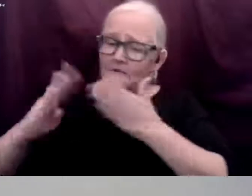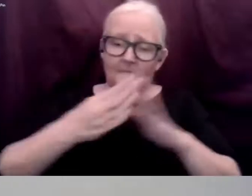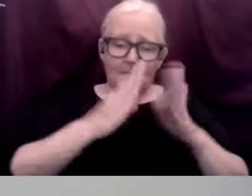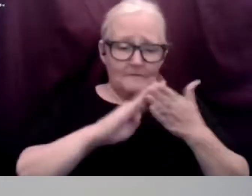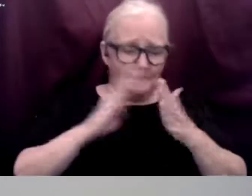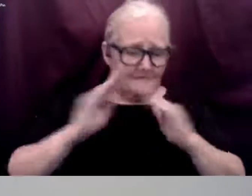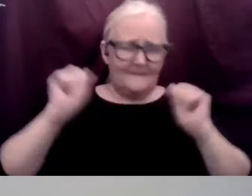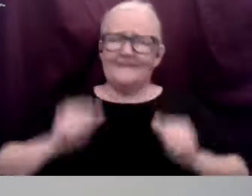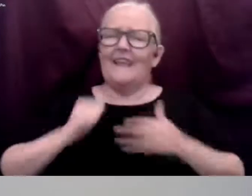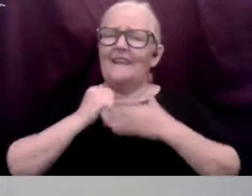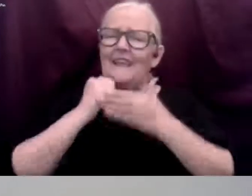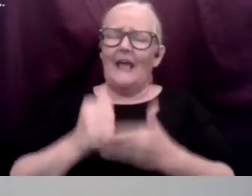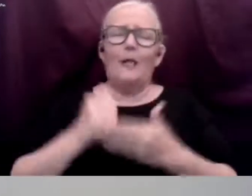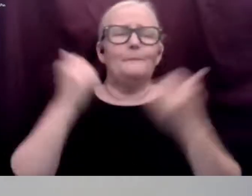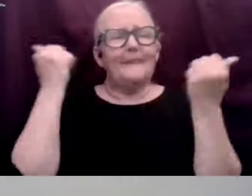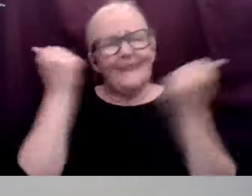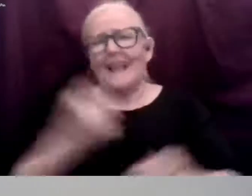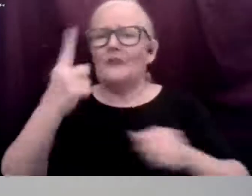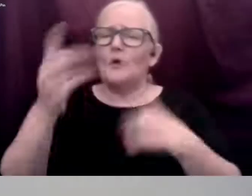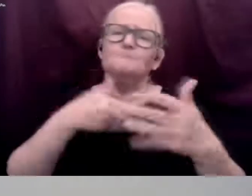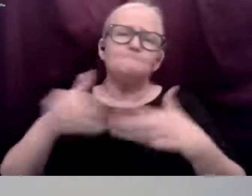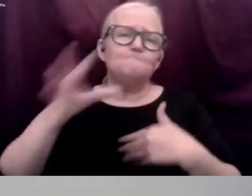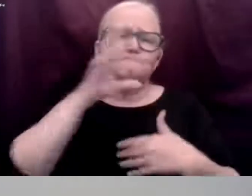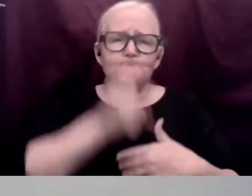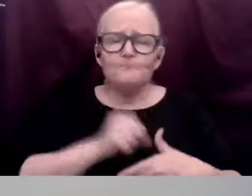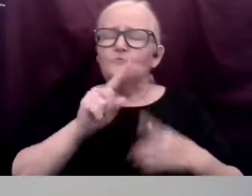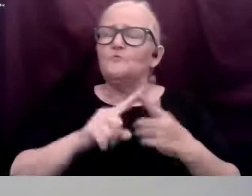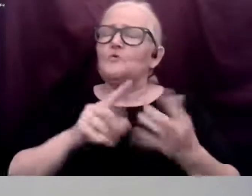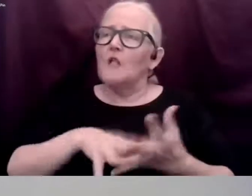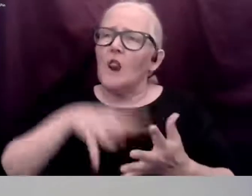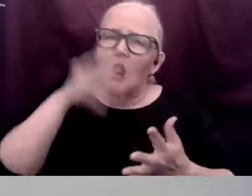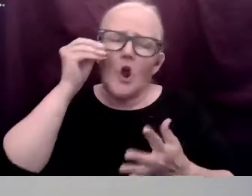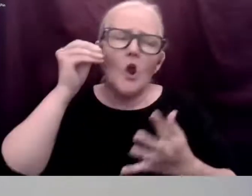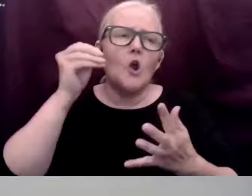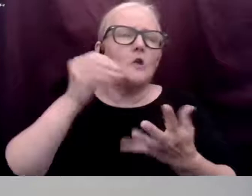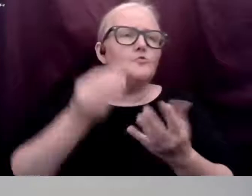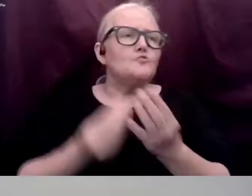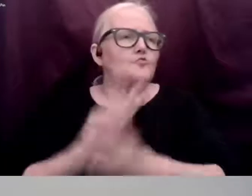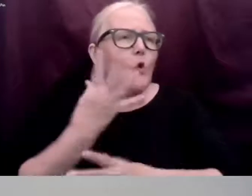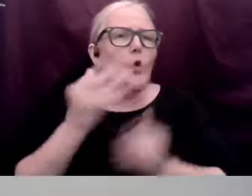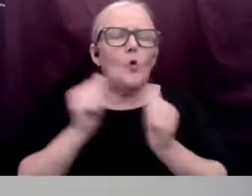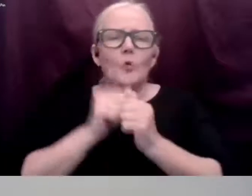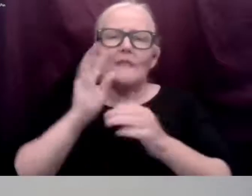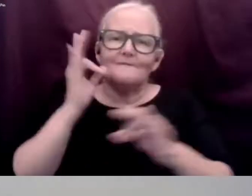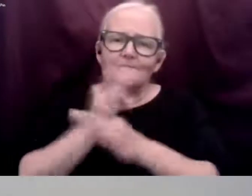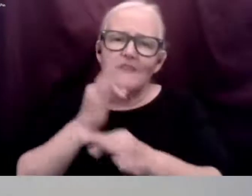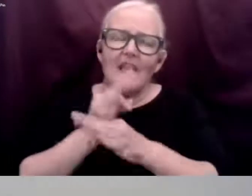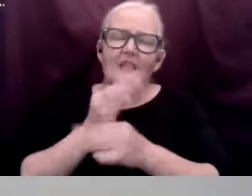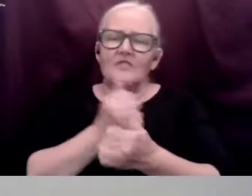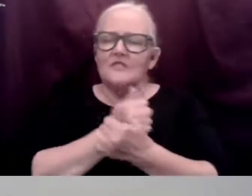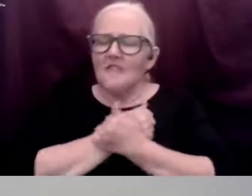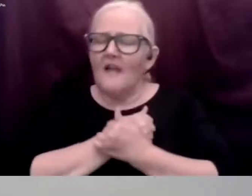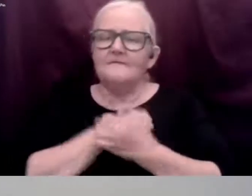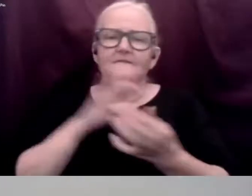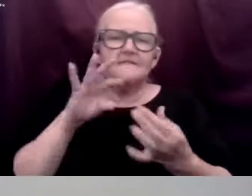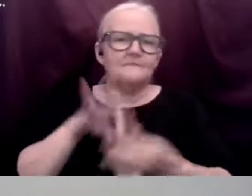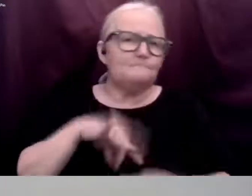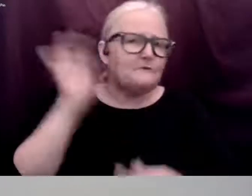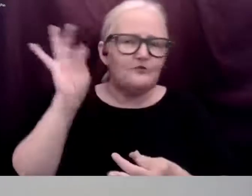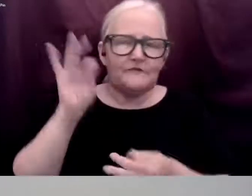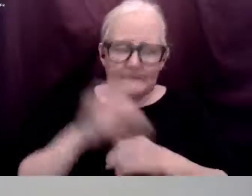grow in faith and spirit. After the prayer about halfway through the